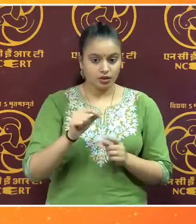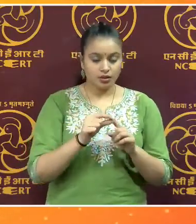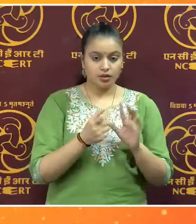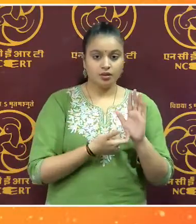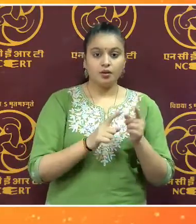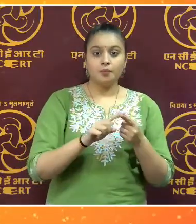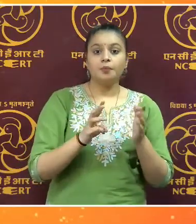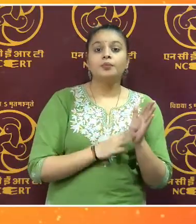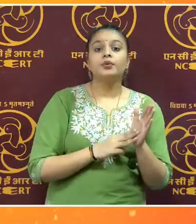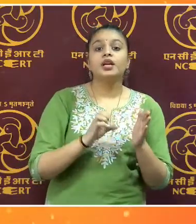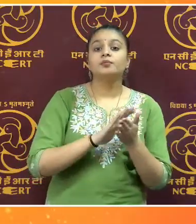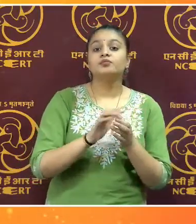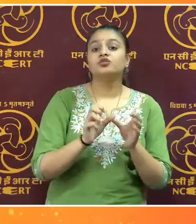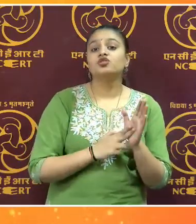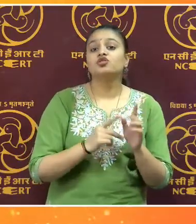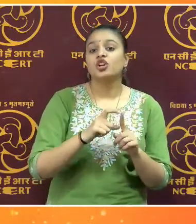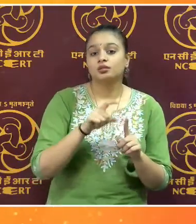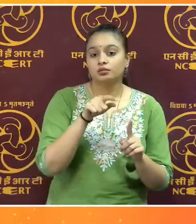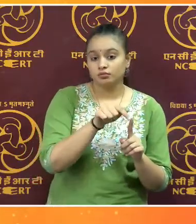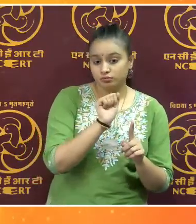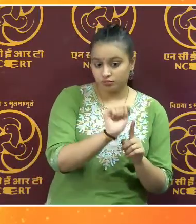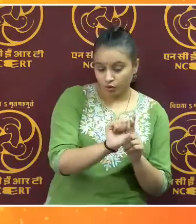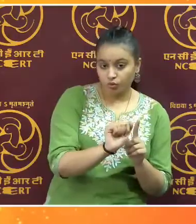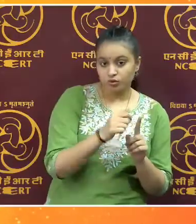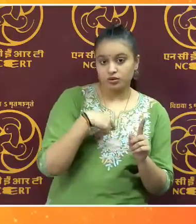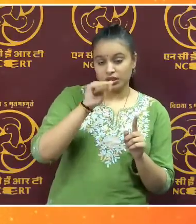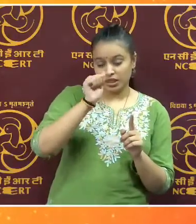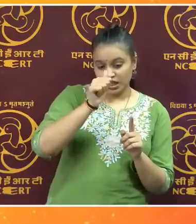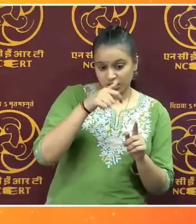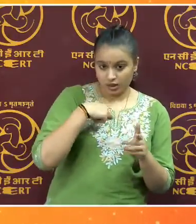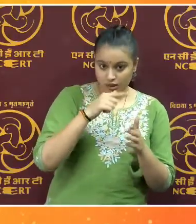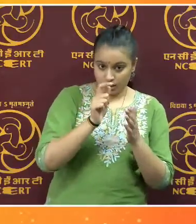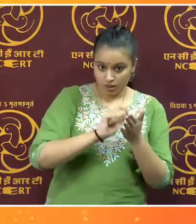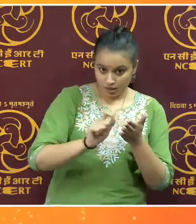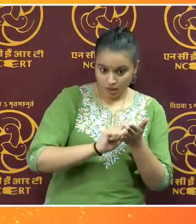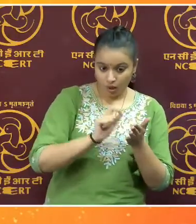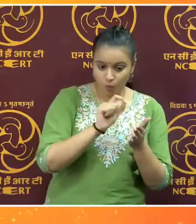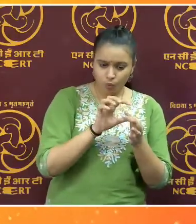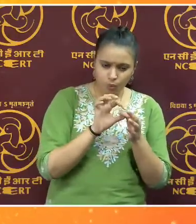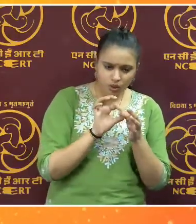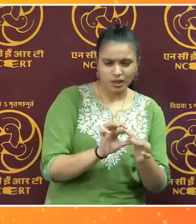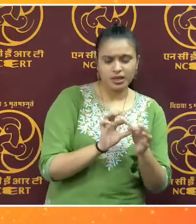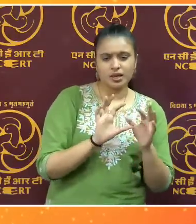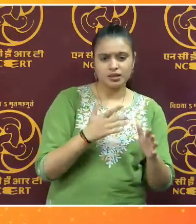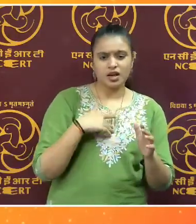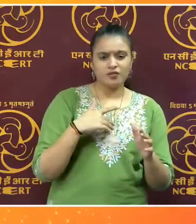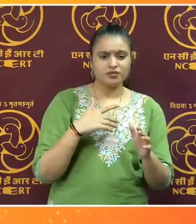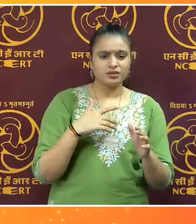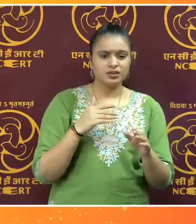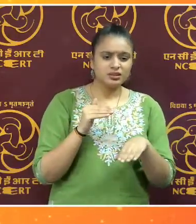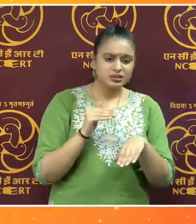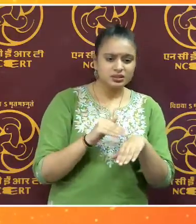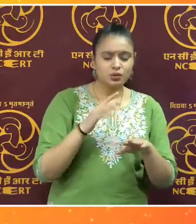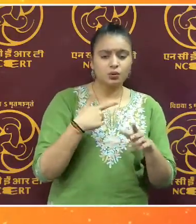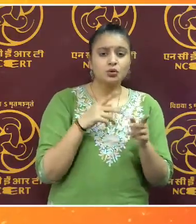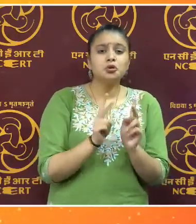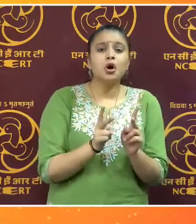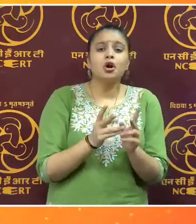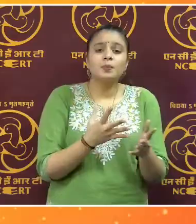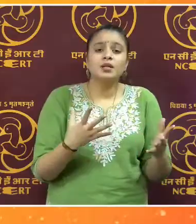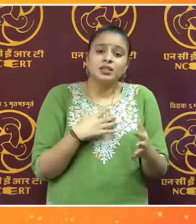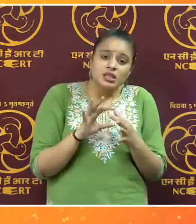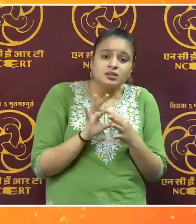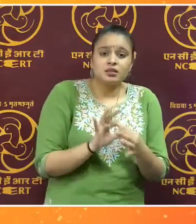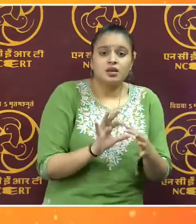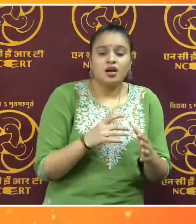Premchand also has this artifact in his writing in which he actually has touched the common masses. And same